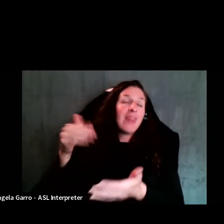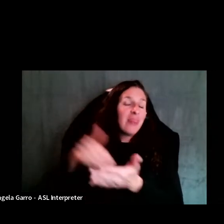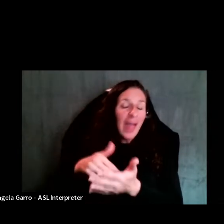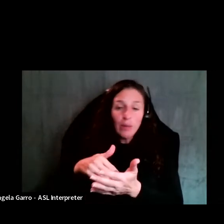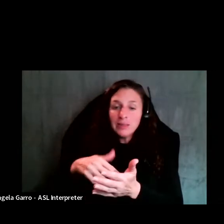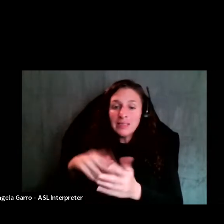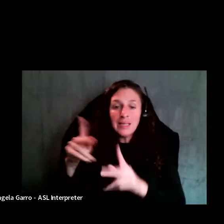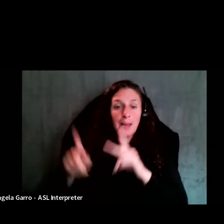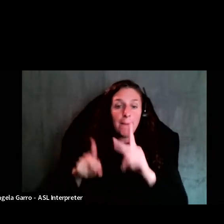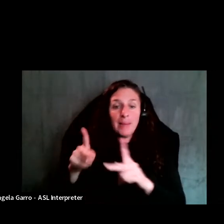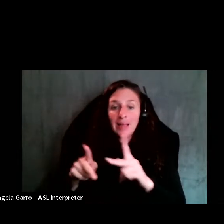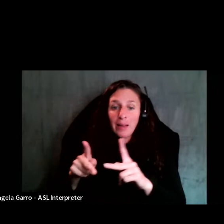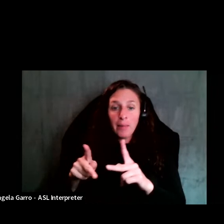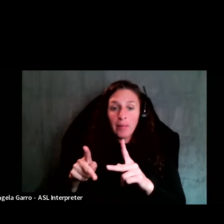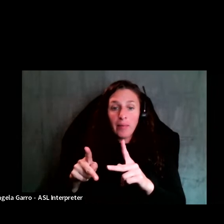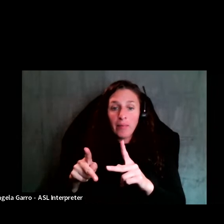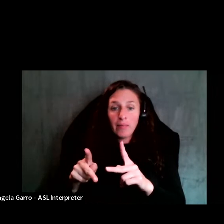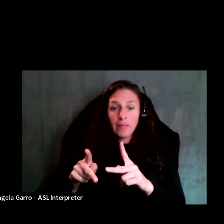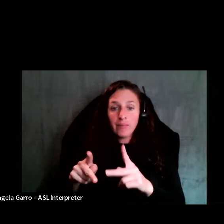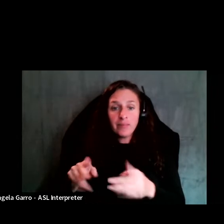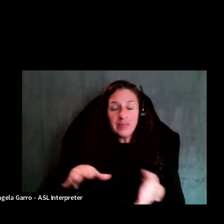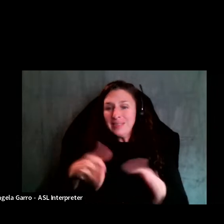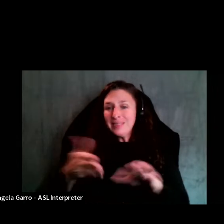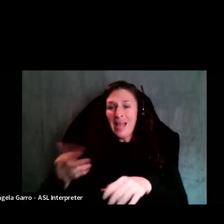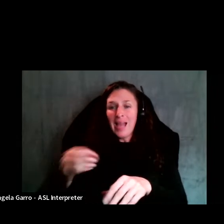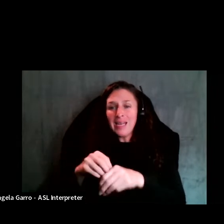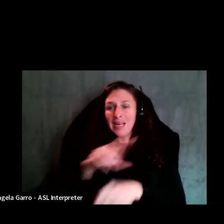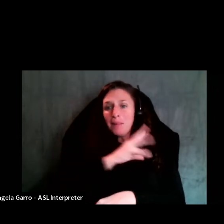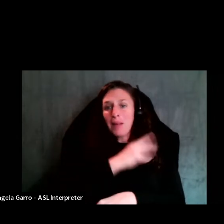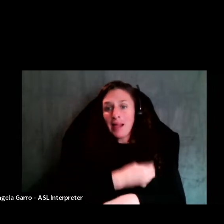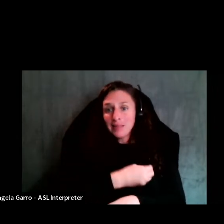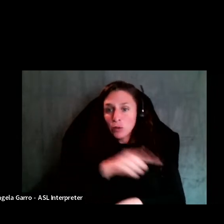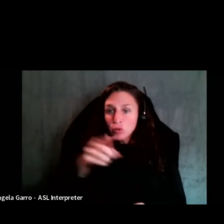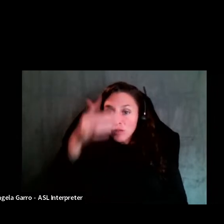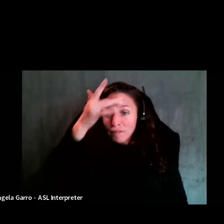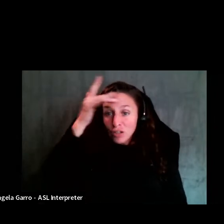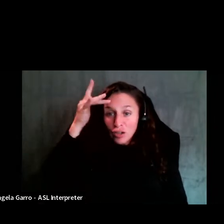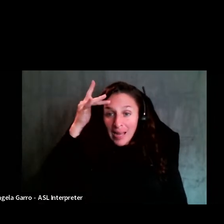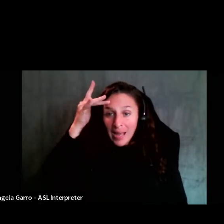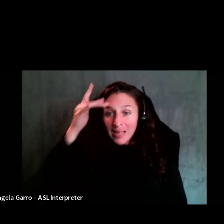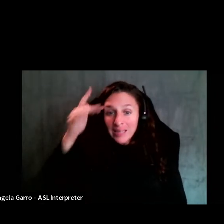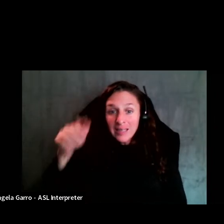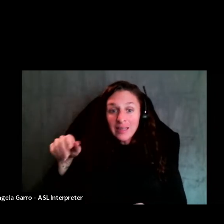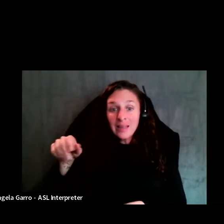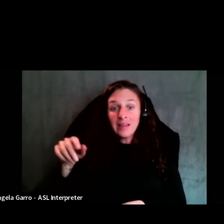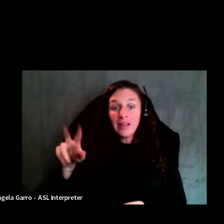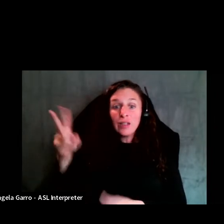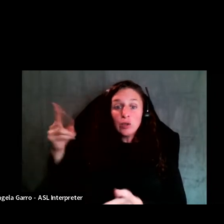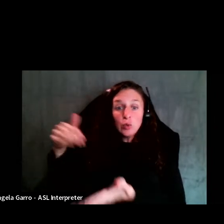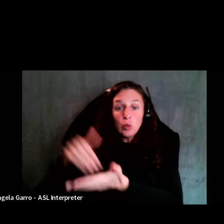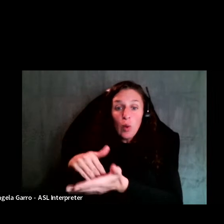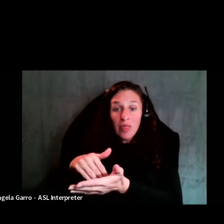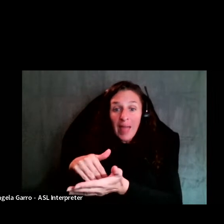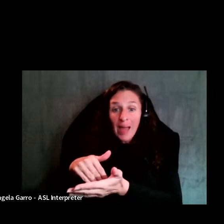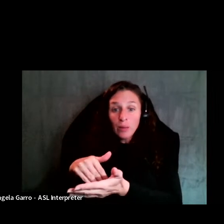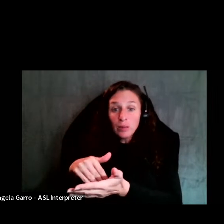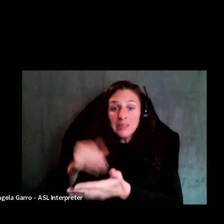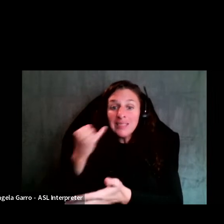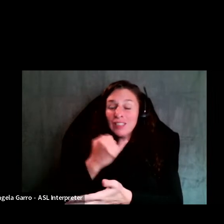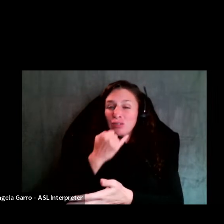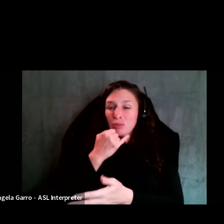people being dead like that in Palestine. You're forgetting those 2,000 Israelis that